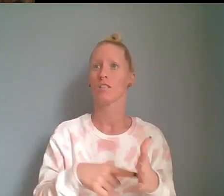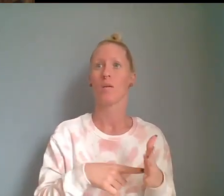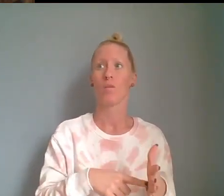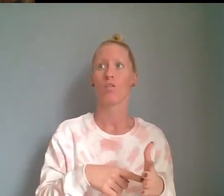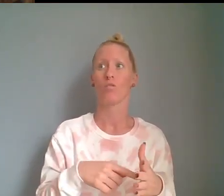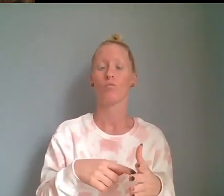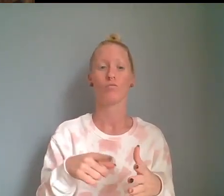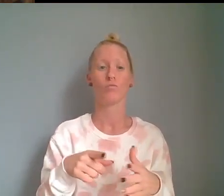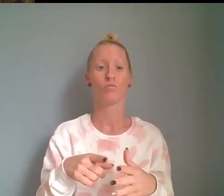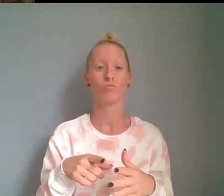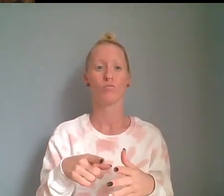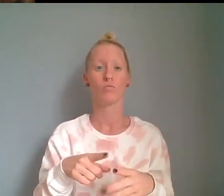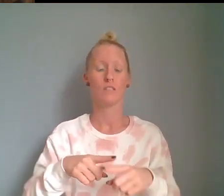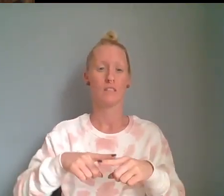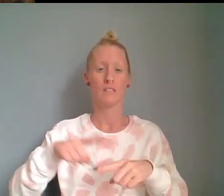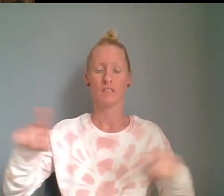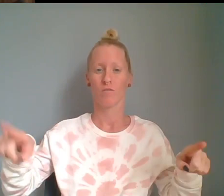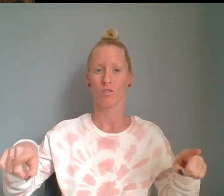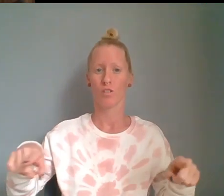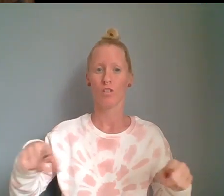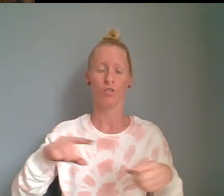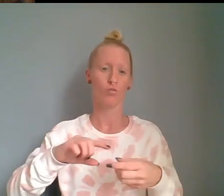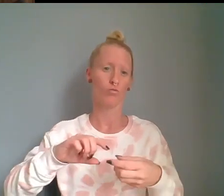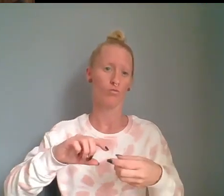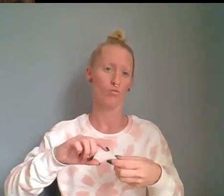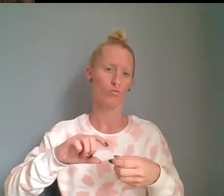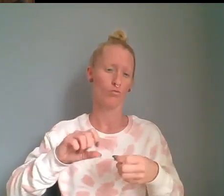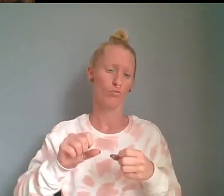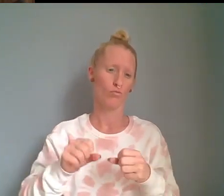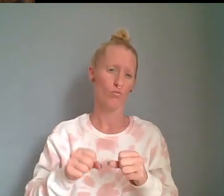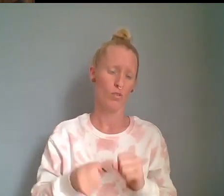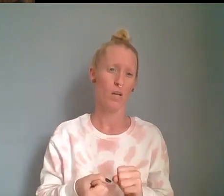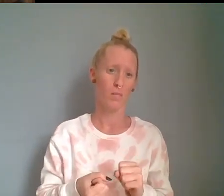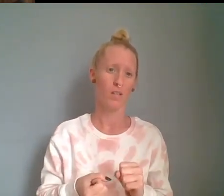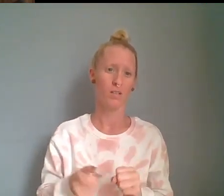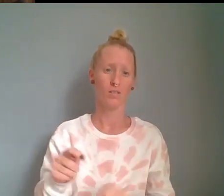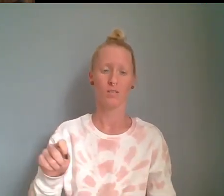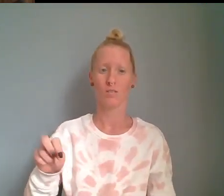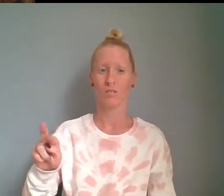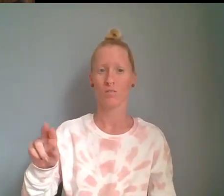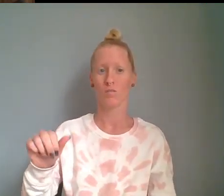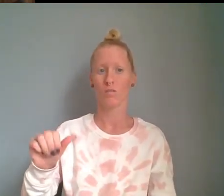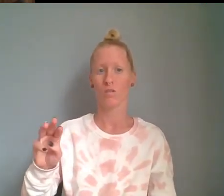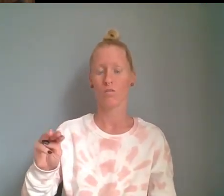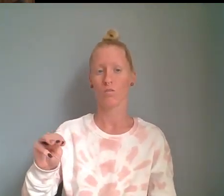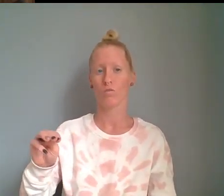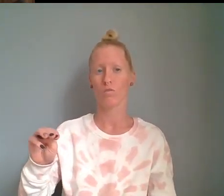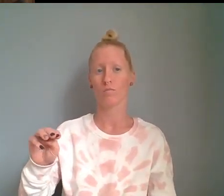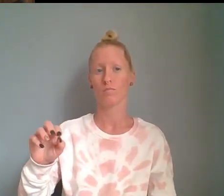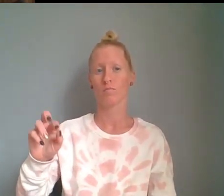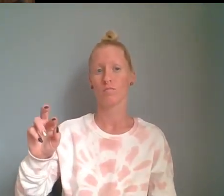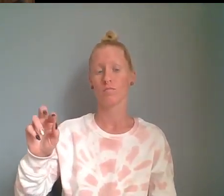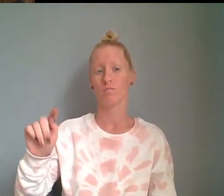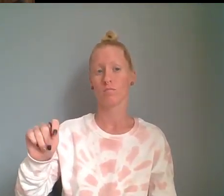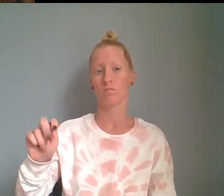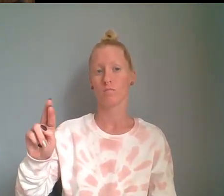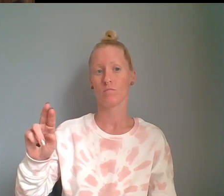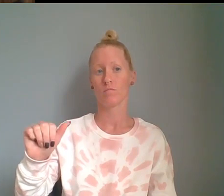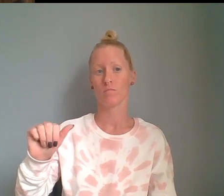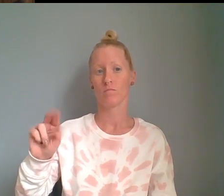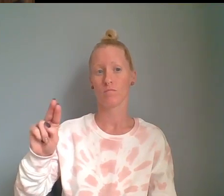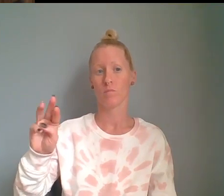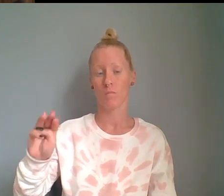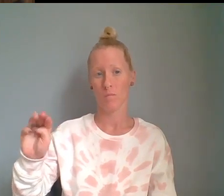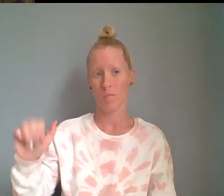forms of major trauma. And basically the story is, it takes the intersection of a genetic predisposition